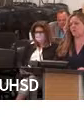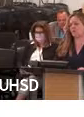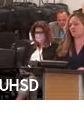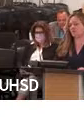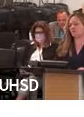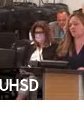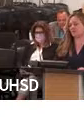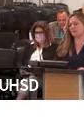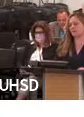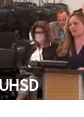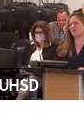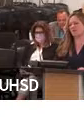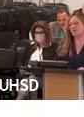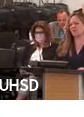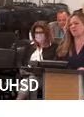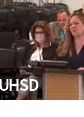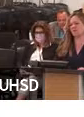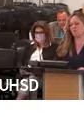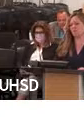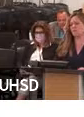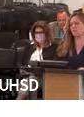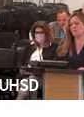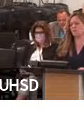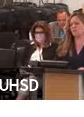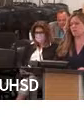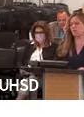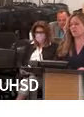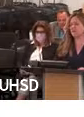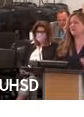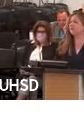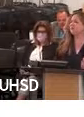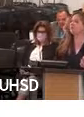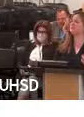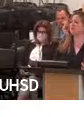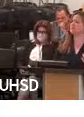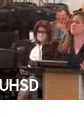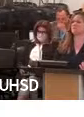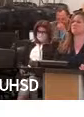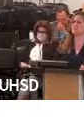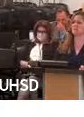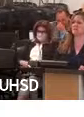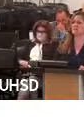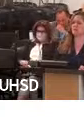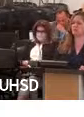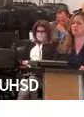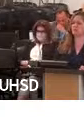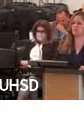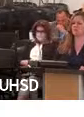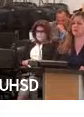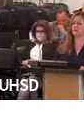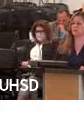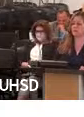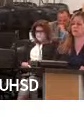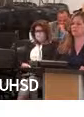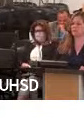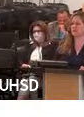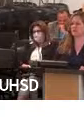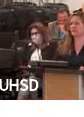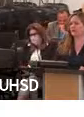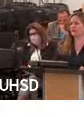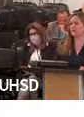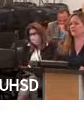they appreciated that Andrew Tasha, first of all, her amazing level of expertise in universal design for